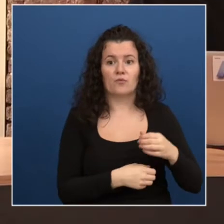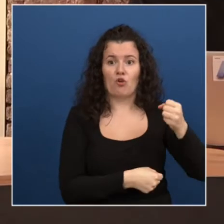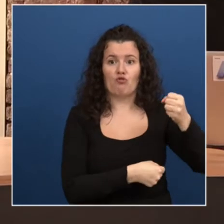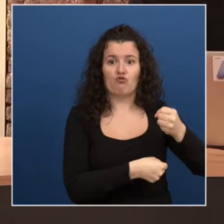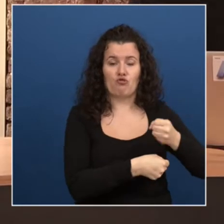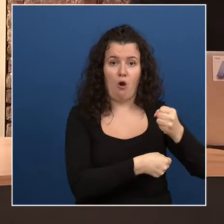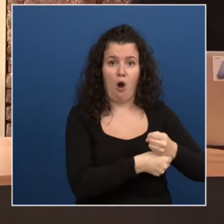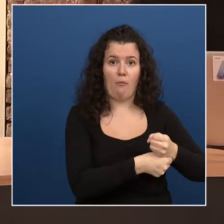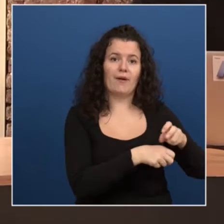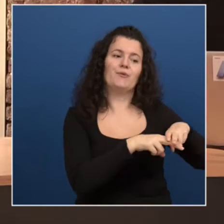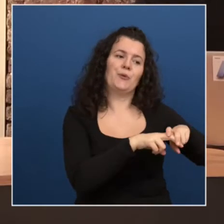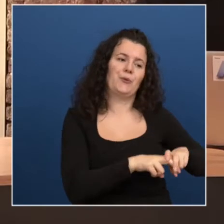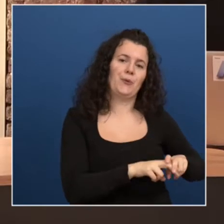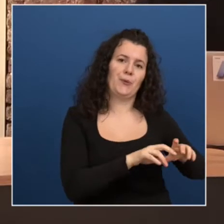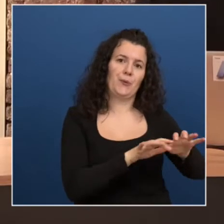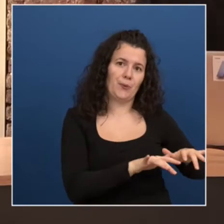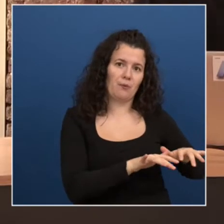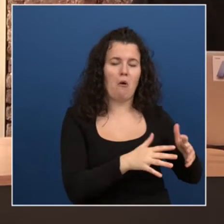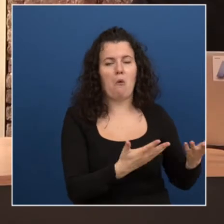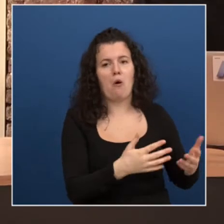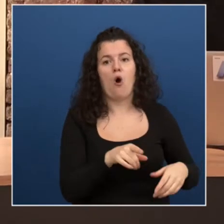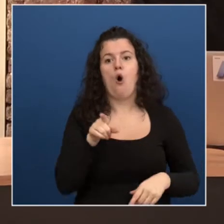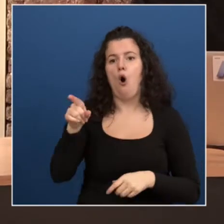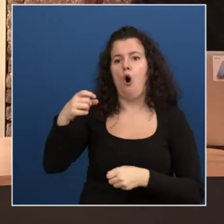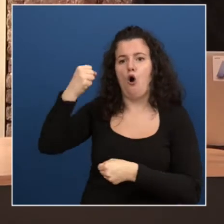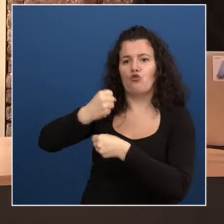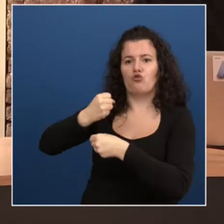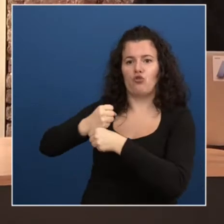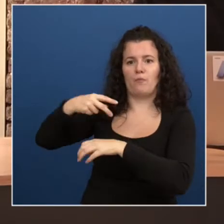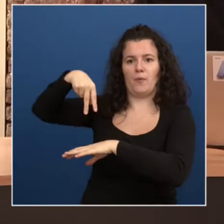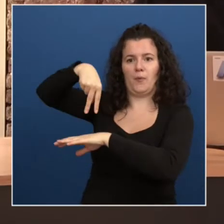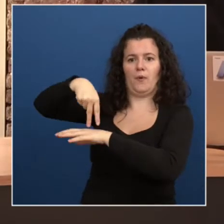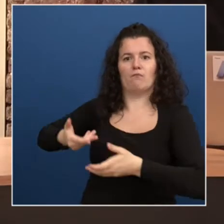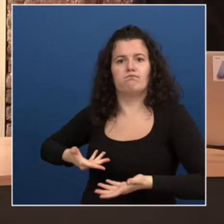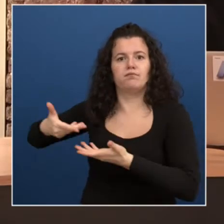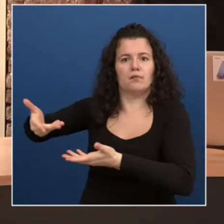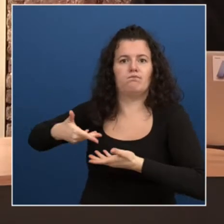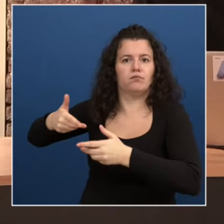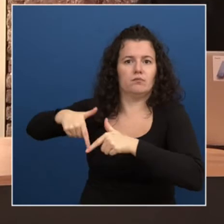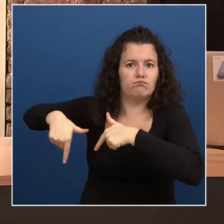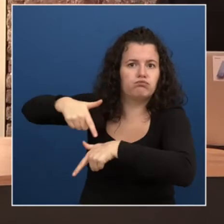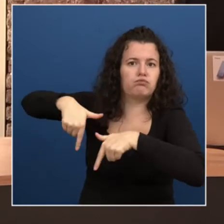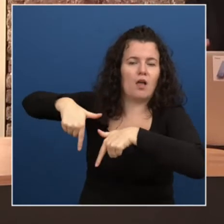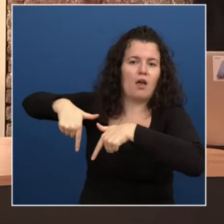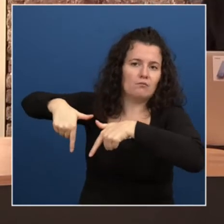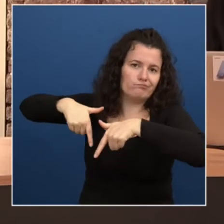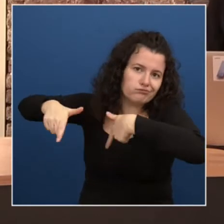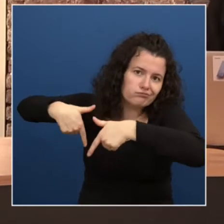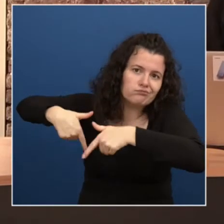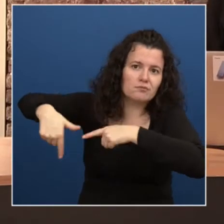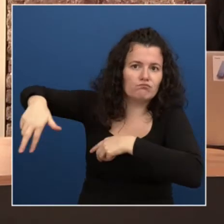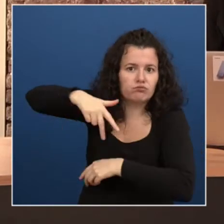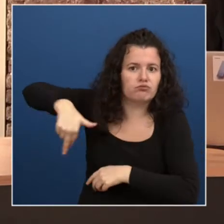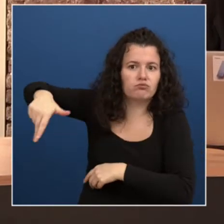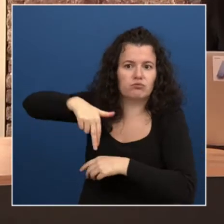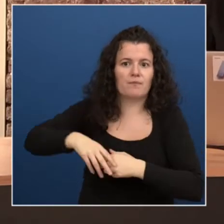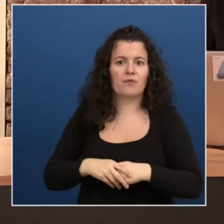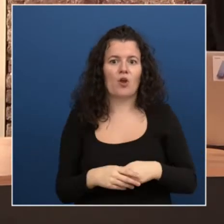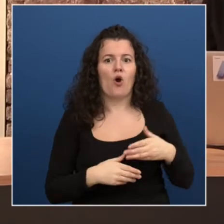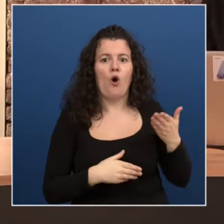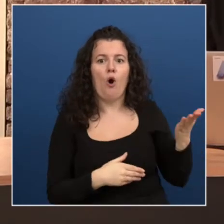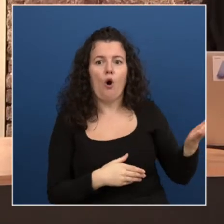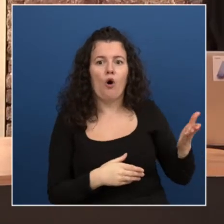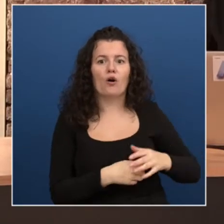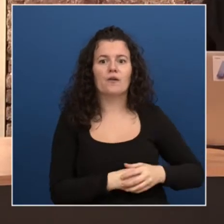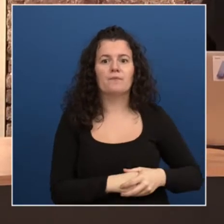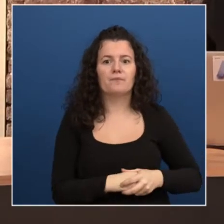or not working, or working less hours a week. Is having great studies when